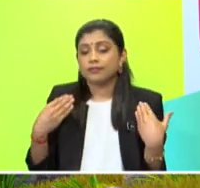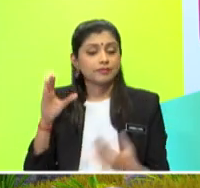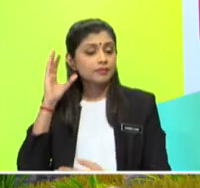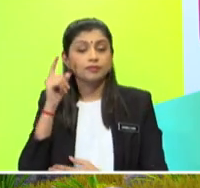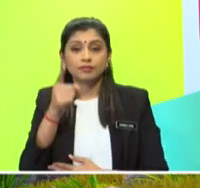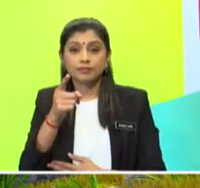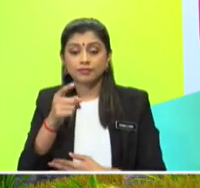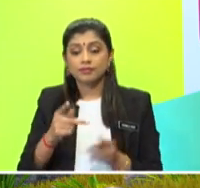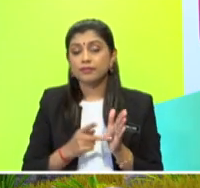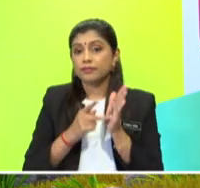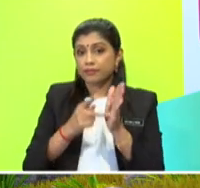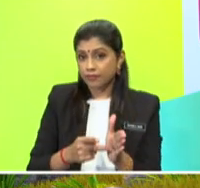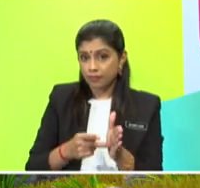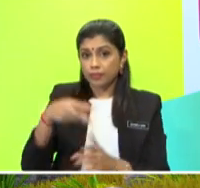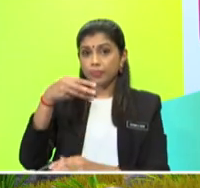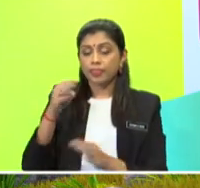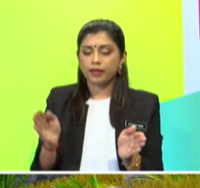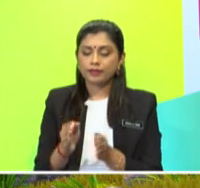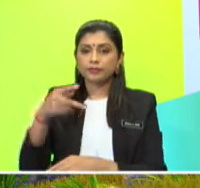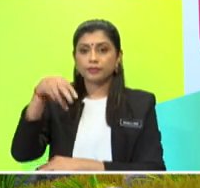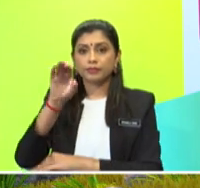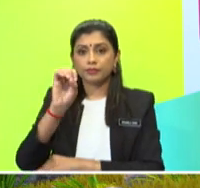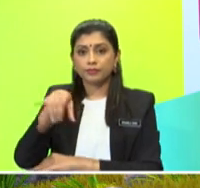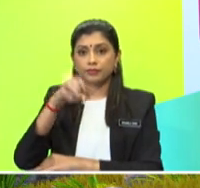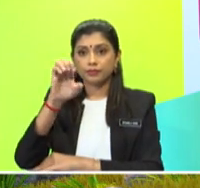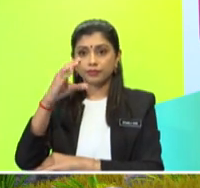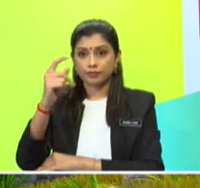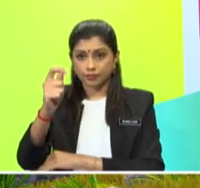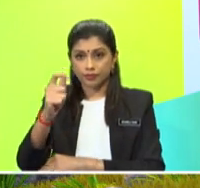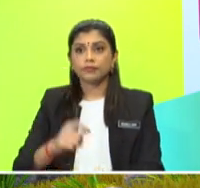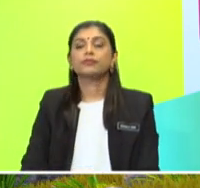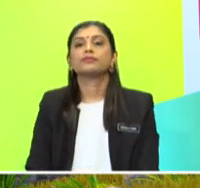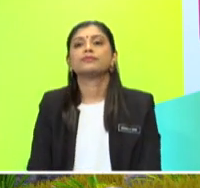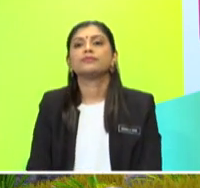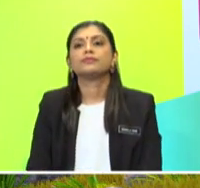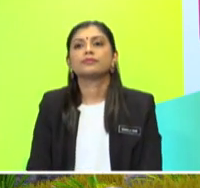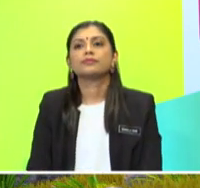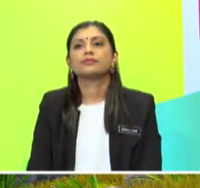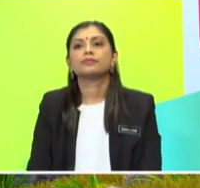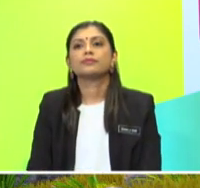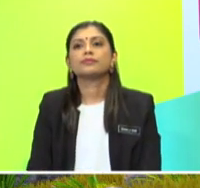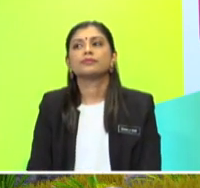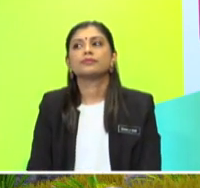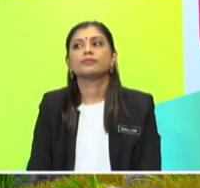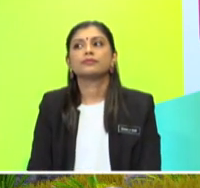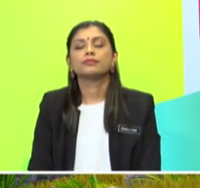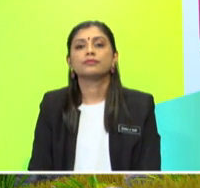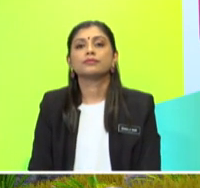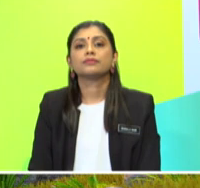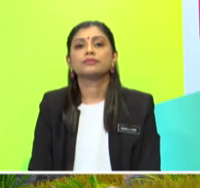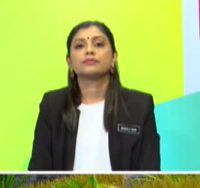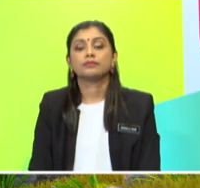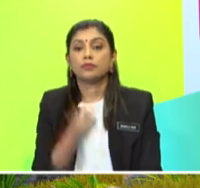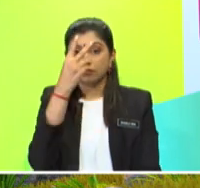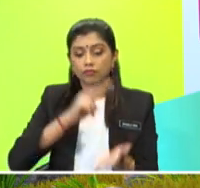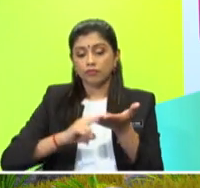on safety precautions after the disaster. Very good, Zarith. Can you please bring a little bit like further, because I cannot actually see the